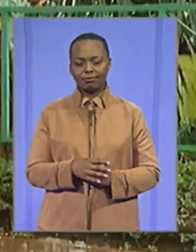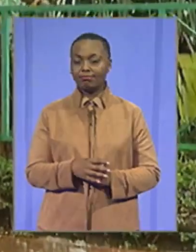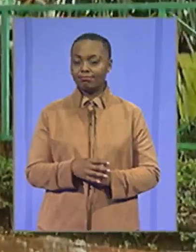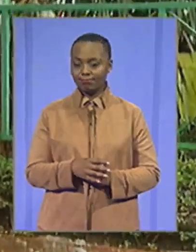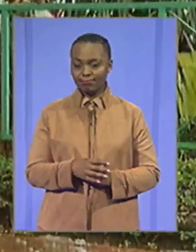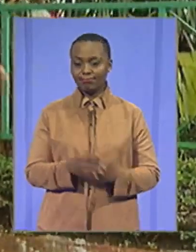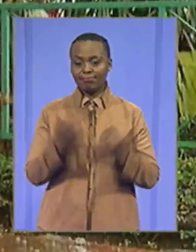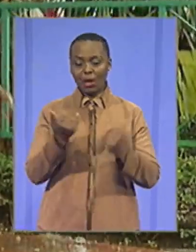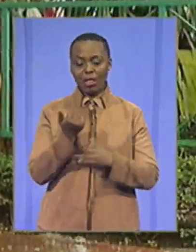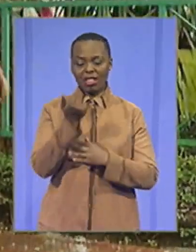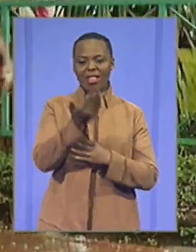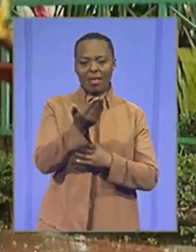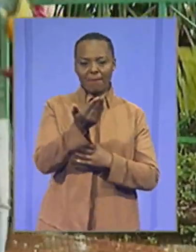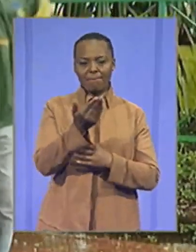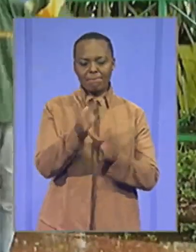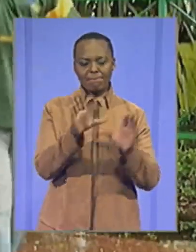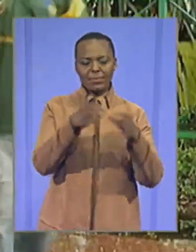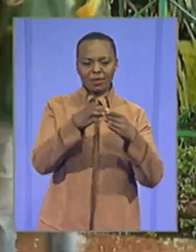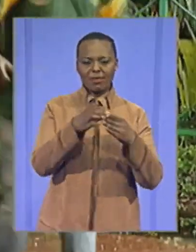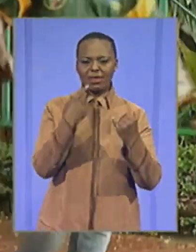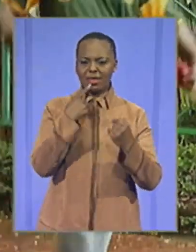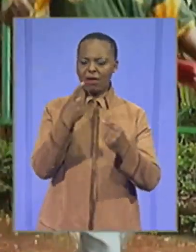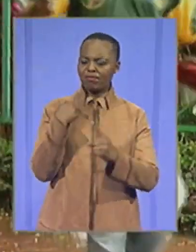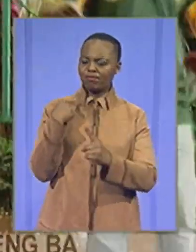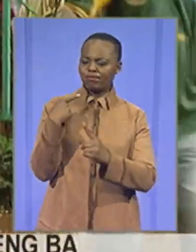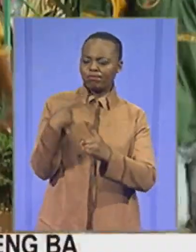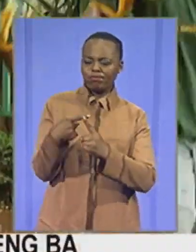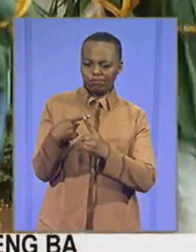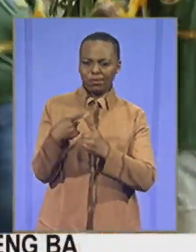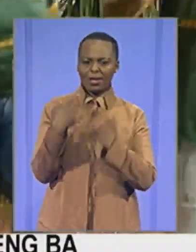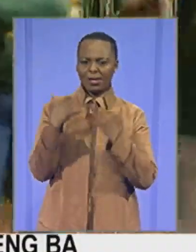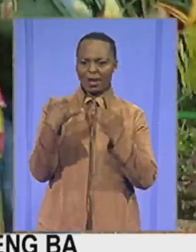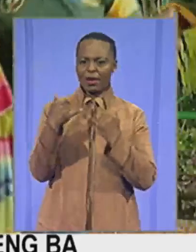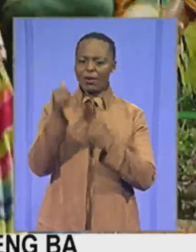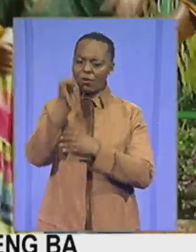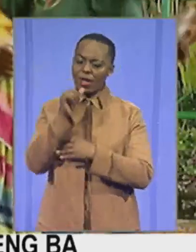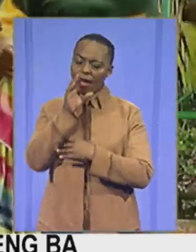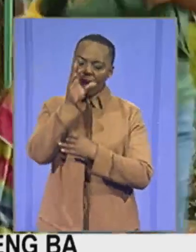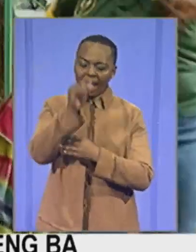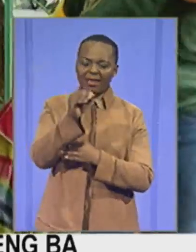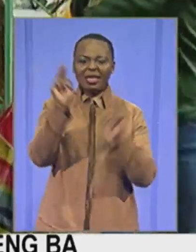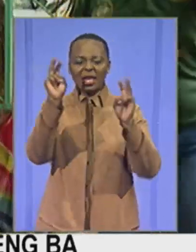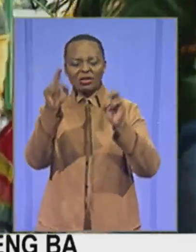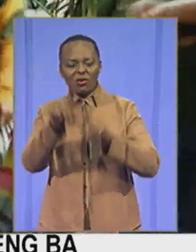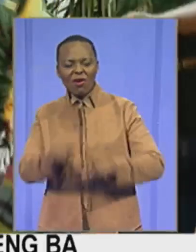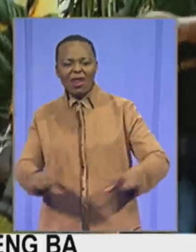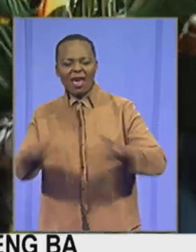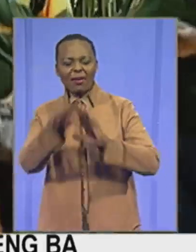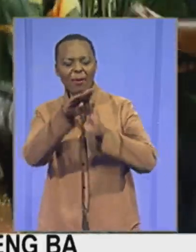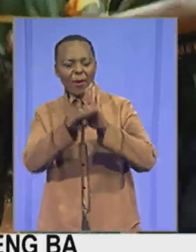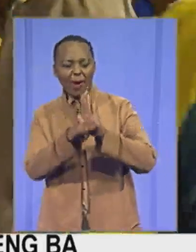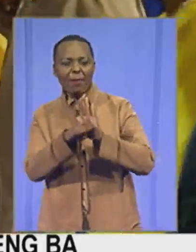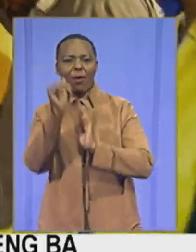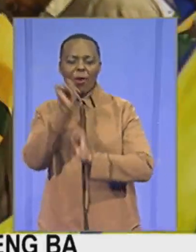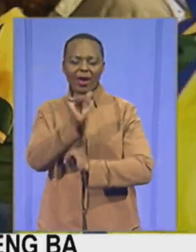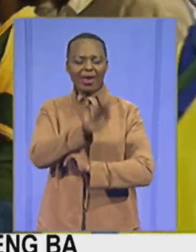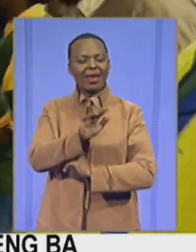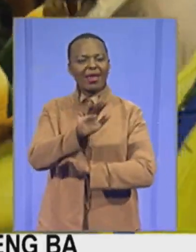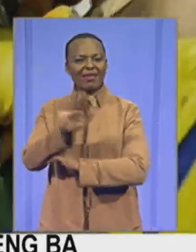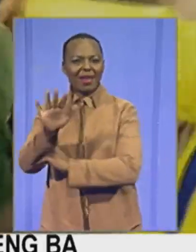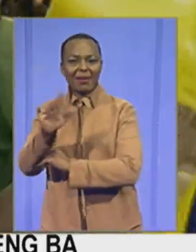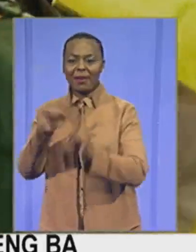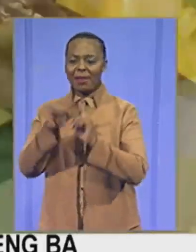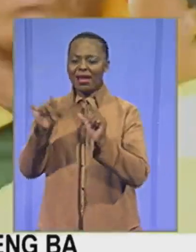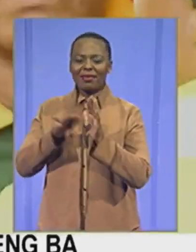Badira dikopo ba re ba sale ba simolotse leeto leno fa puso e gwetla baagi ka merero ya mafatshe ka 1995 ka la ga go